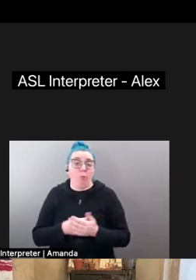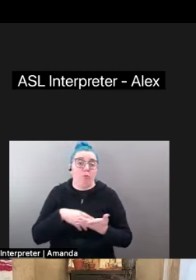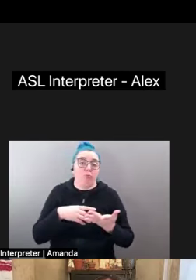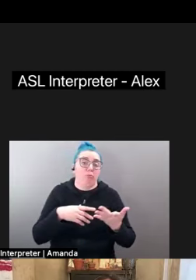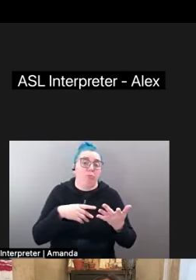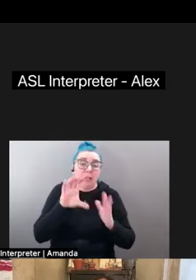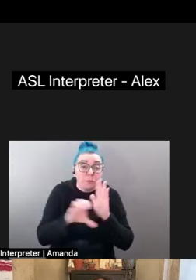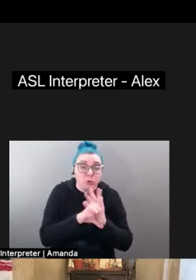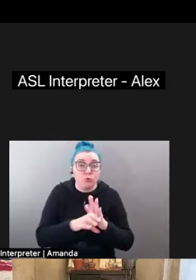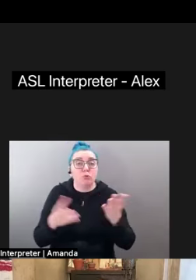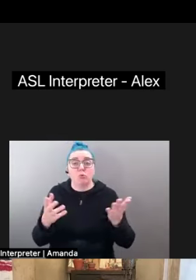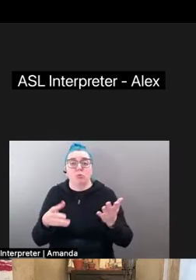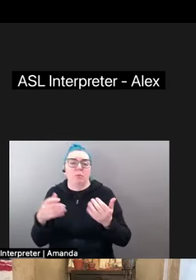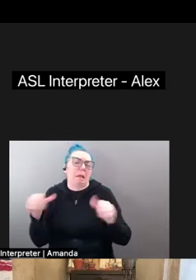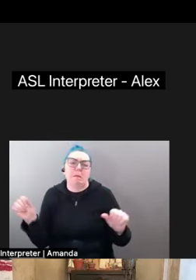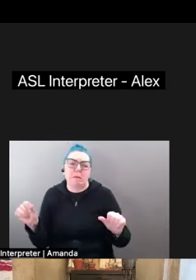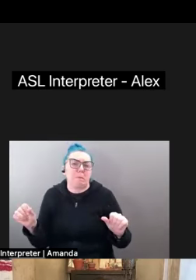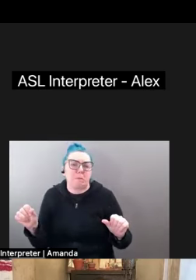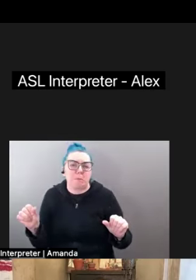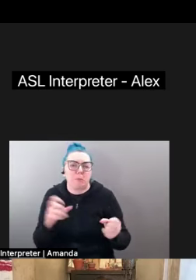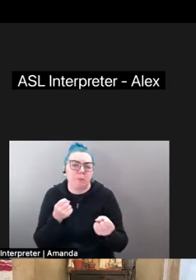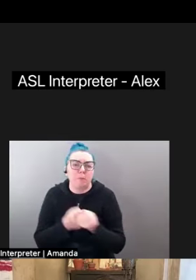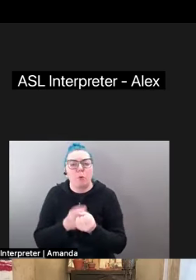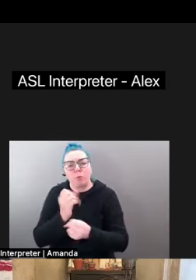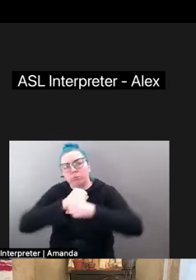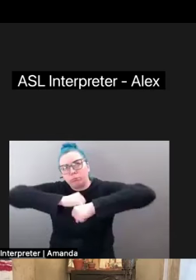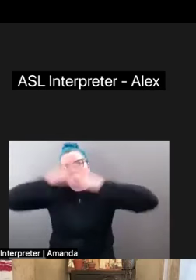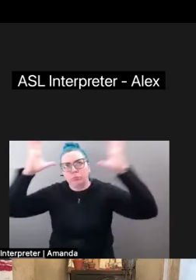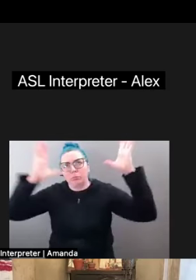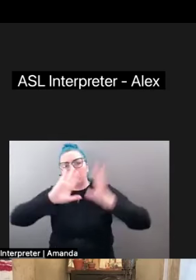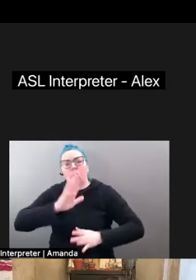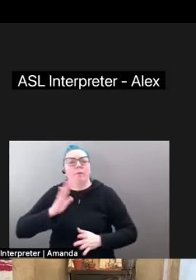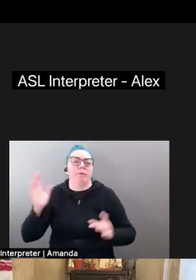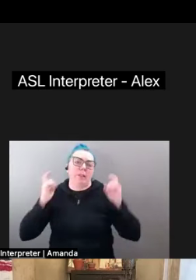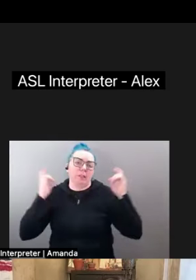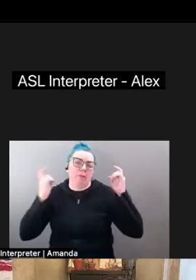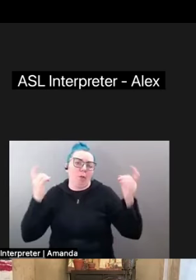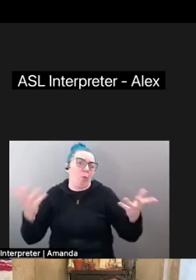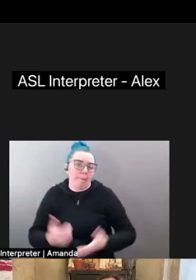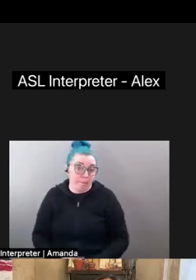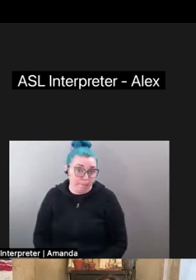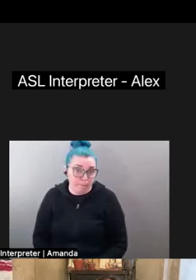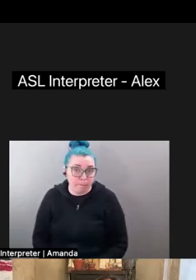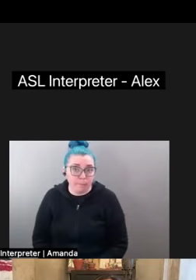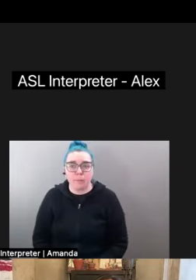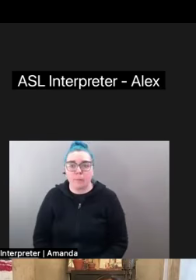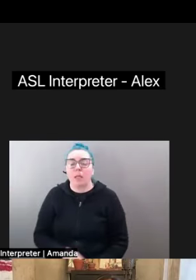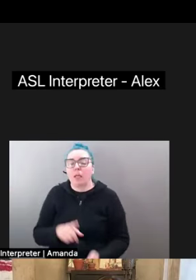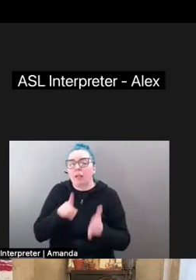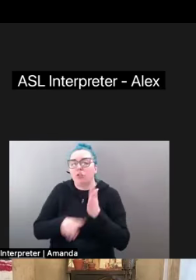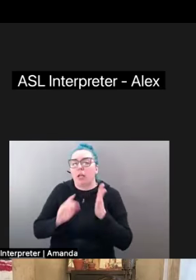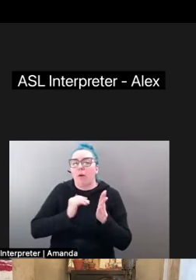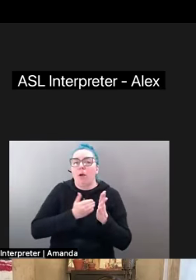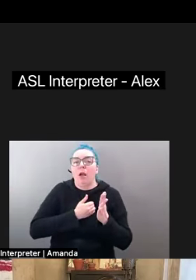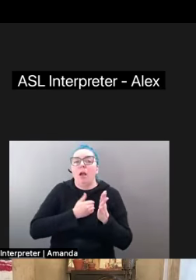festival. Please refer to the relevant CKAF 2026 Festival Grant Guidelines for details, including